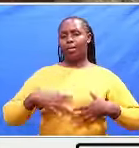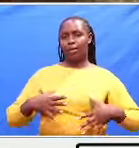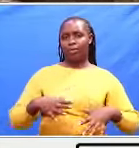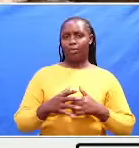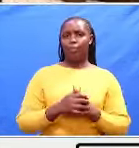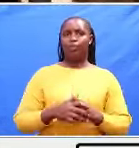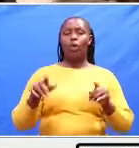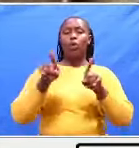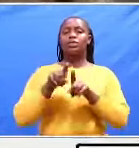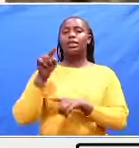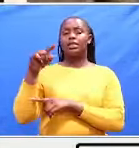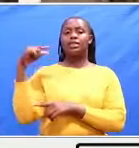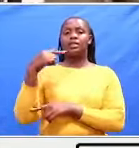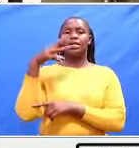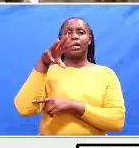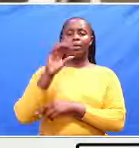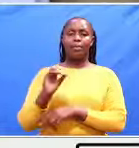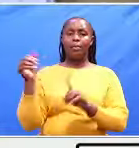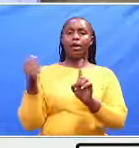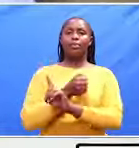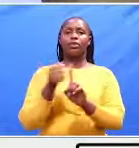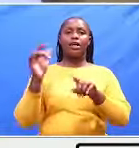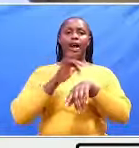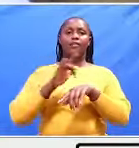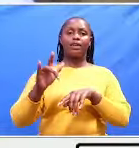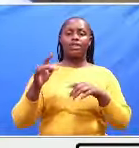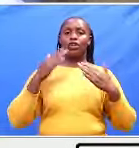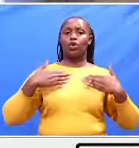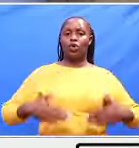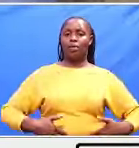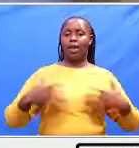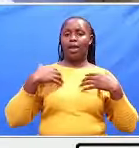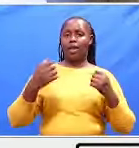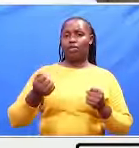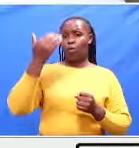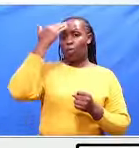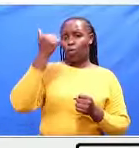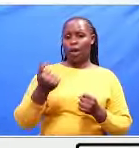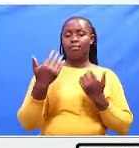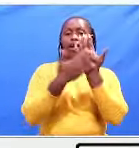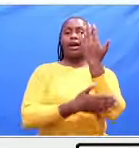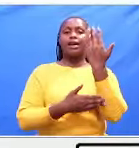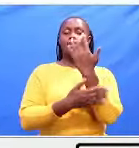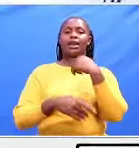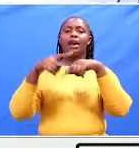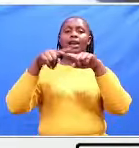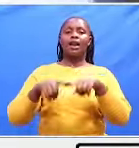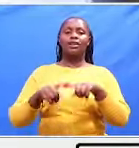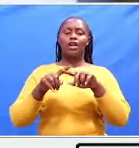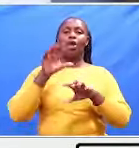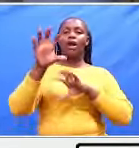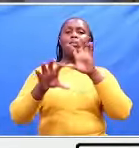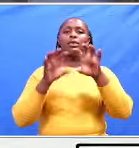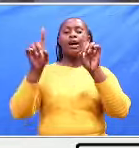to genetic manipulation potentially affecting human health due to the country's reliance on livestock as